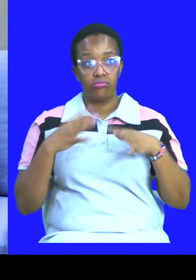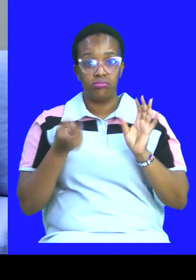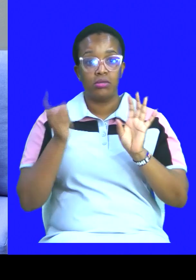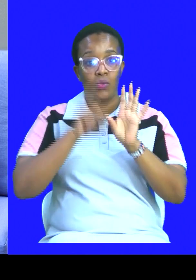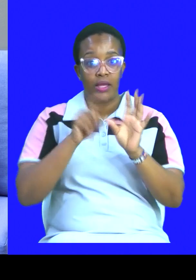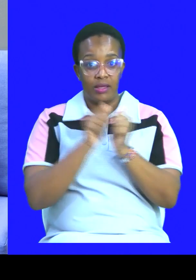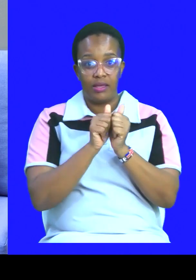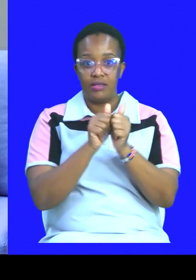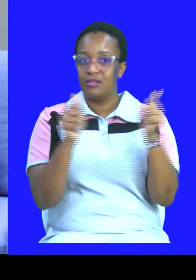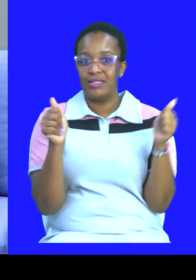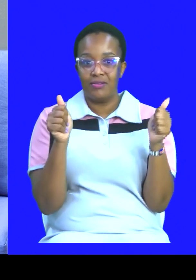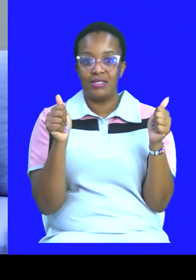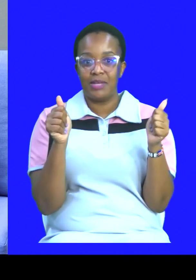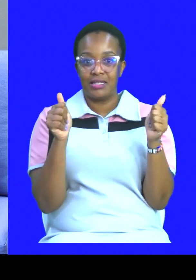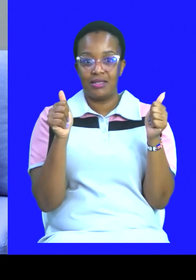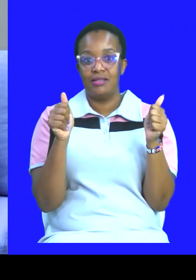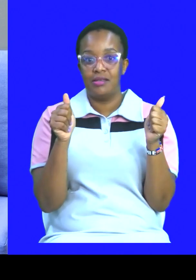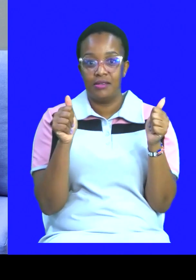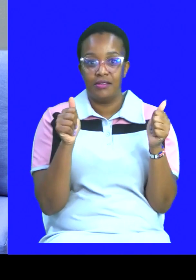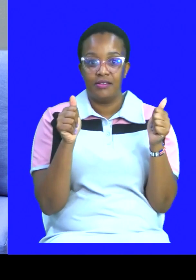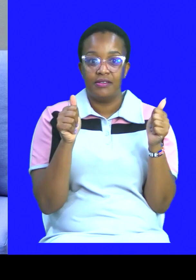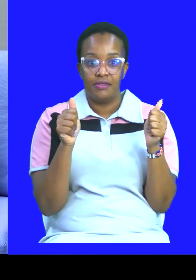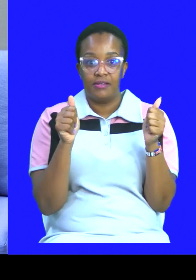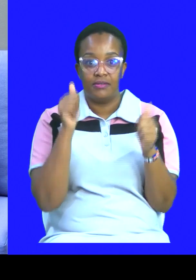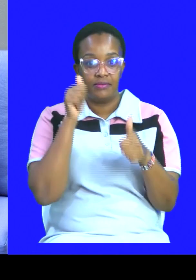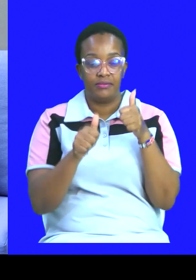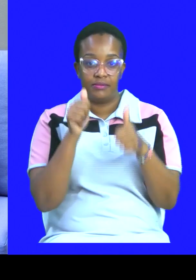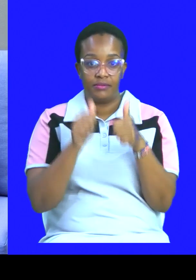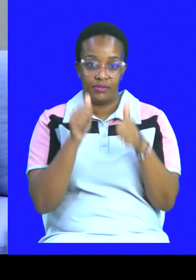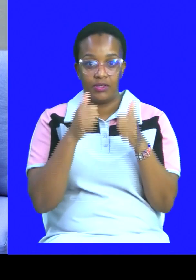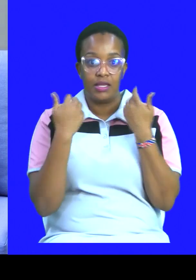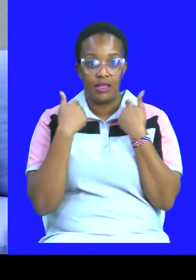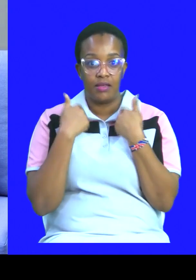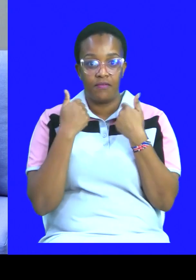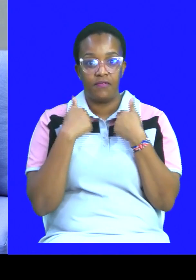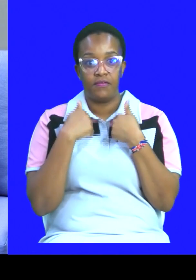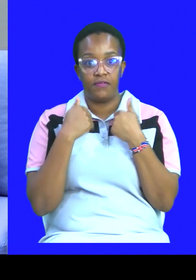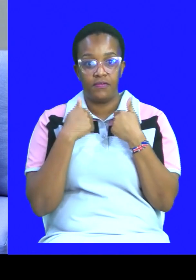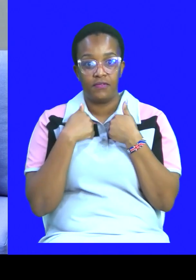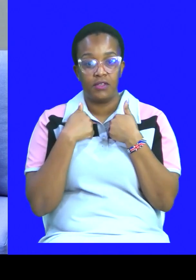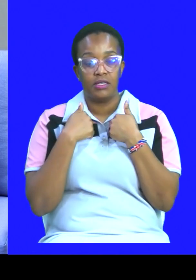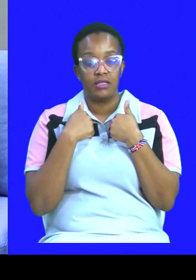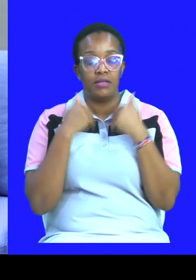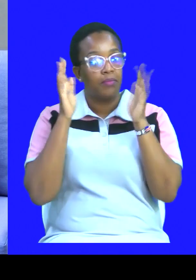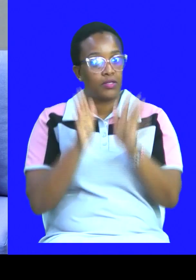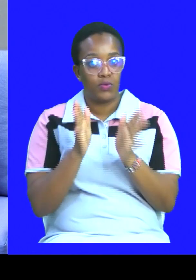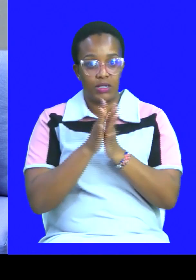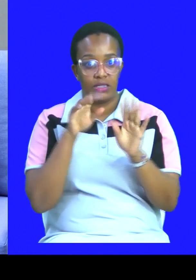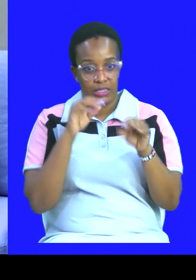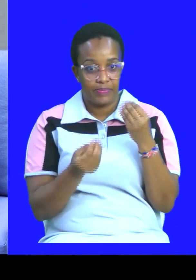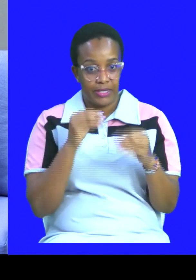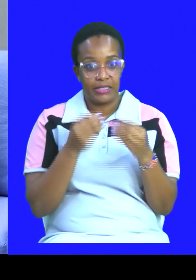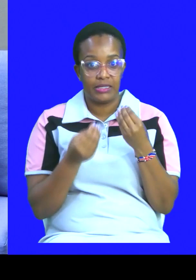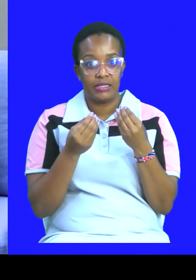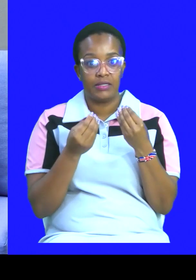why if we can, I mean, if we can change the environment to be able to make this person with disability fit in, if